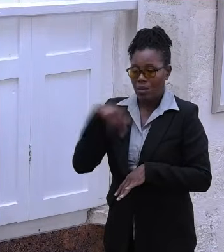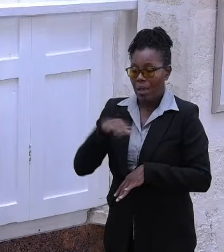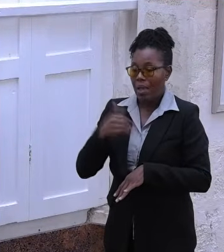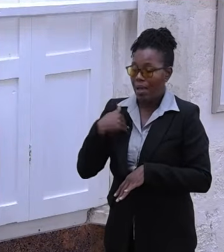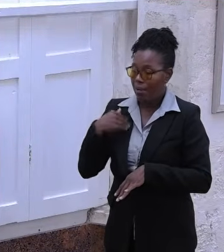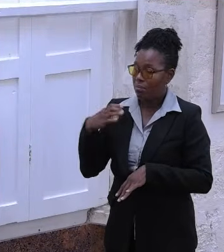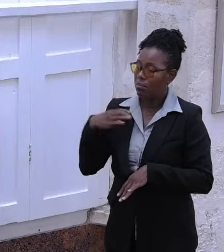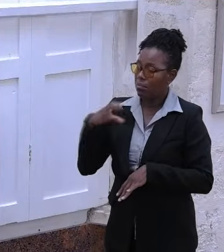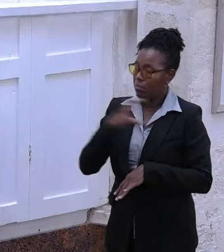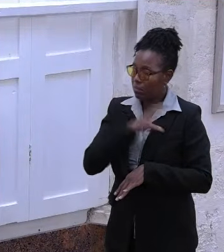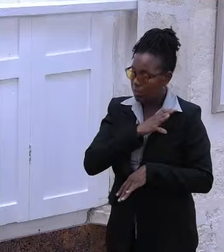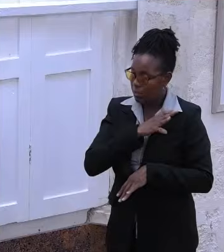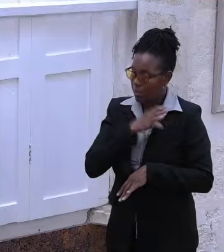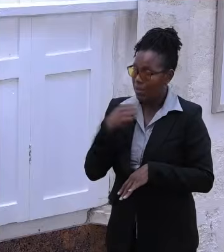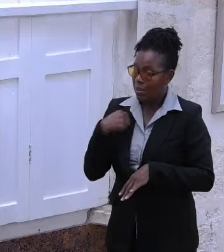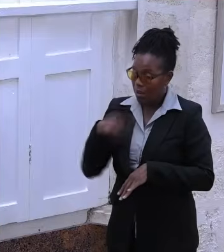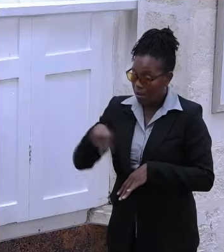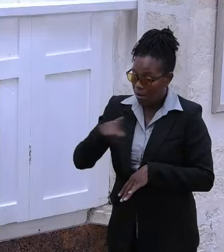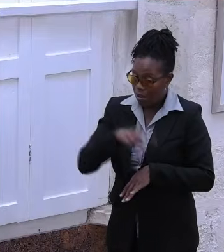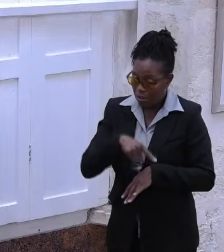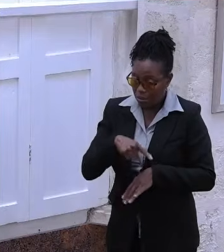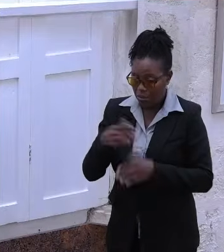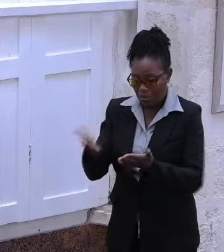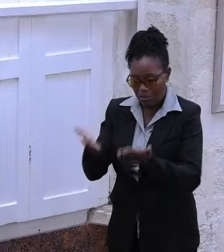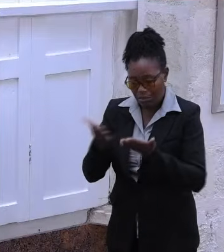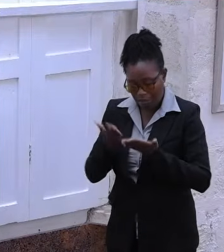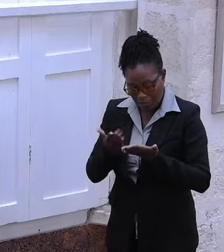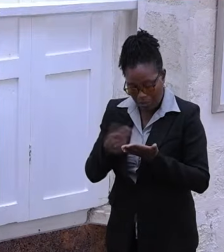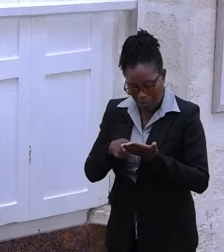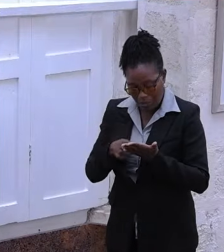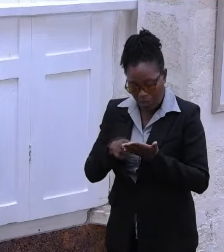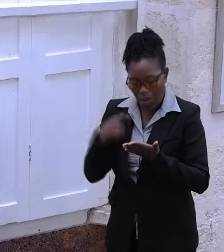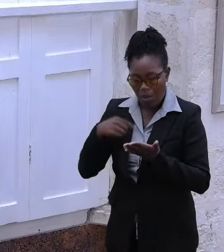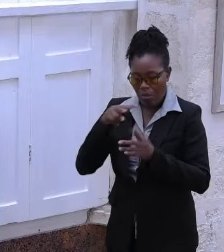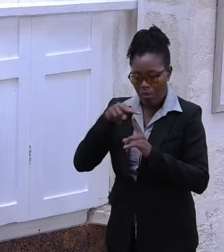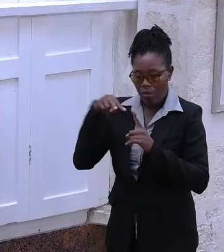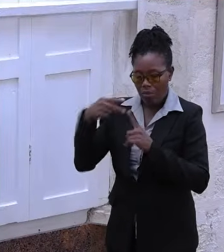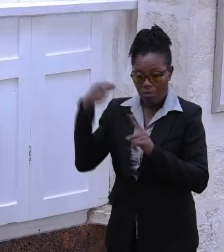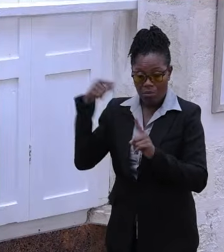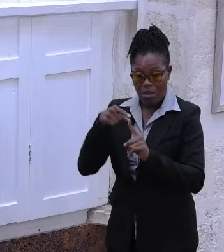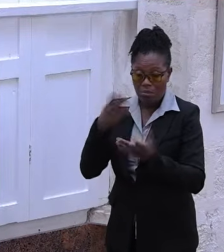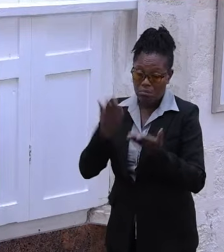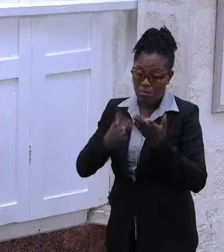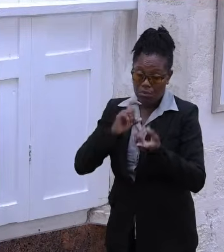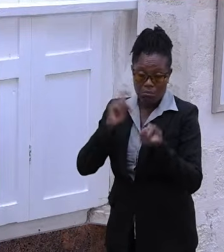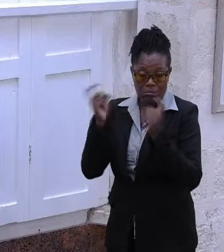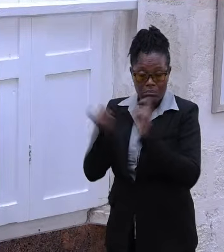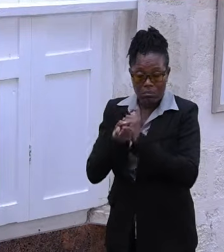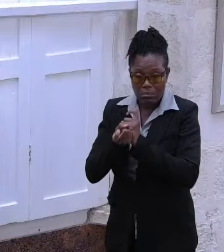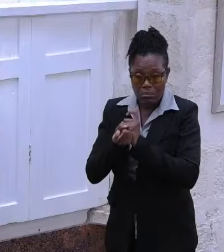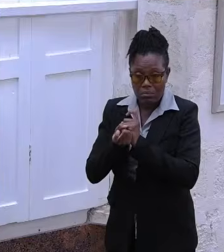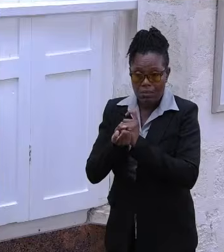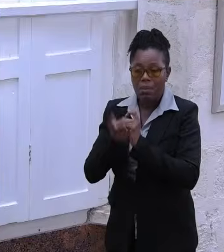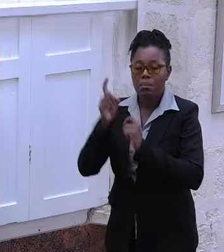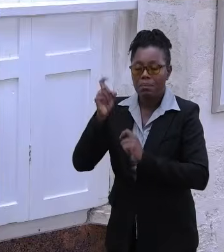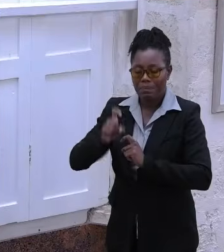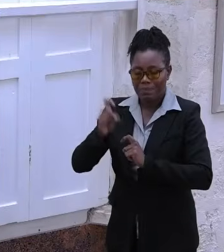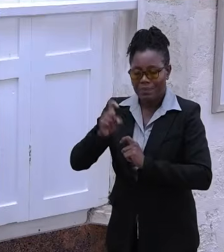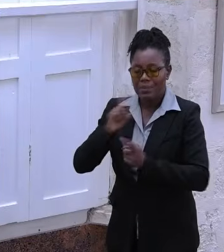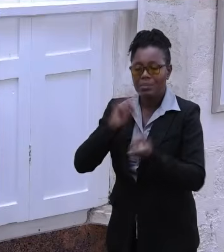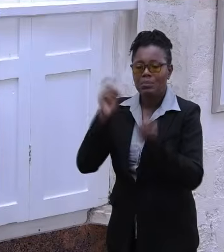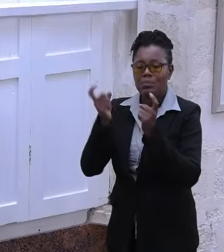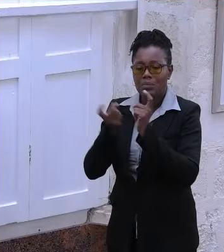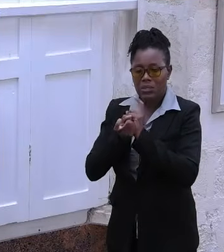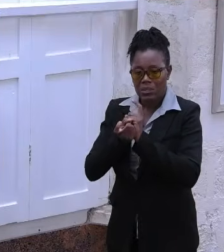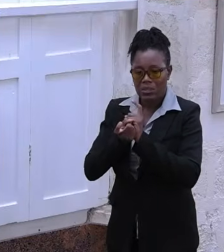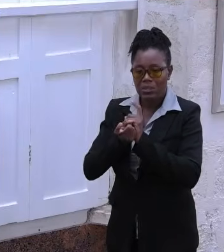so that in teasing out those particular things, our viewpoint may very well be changed. But it has to be changed